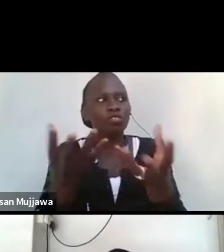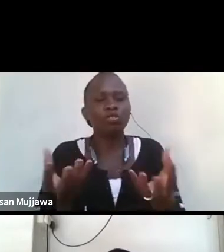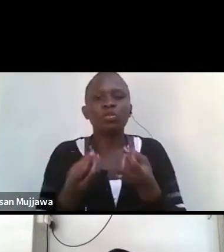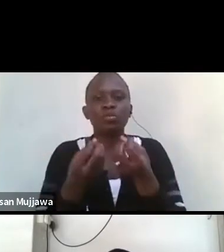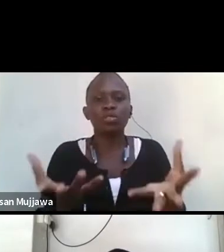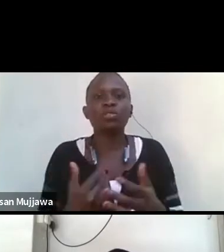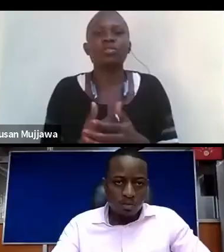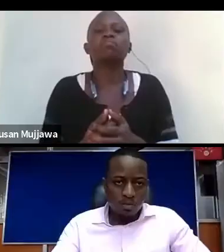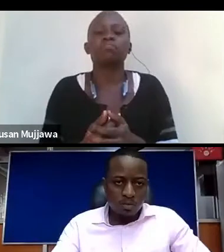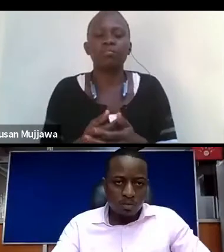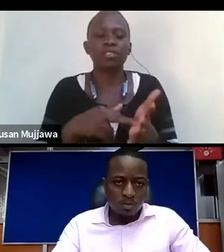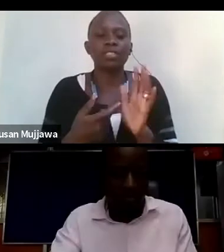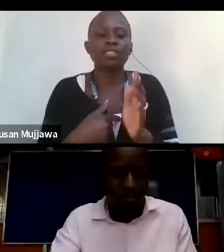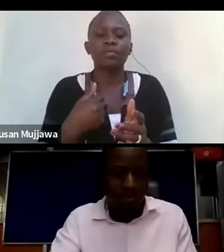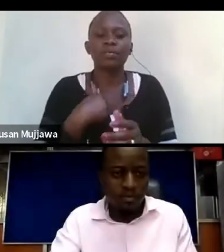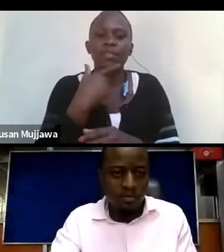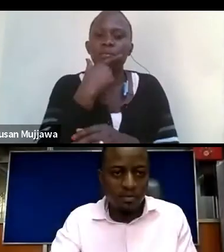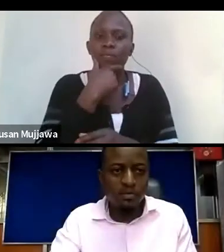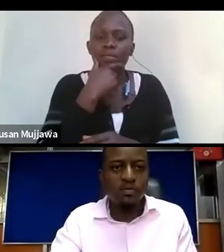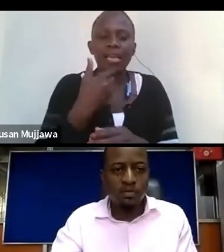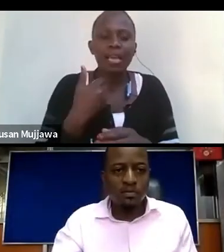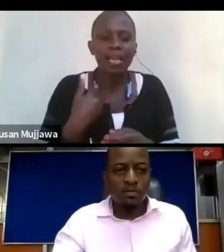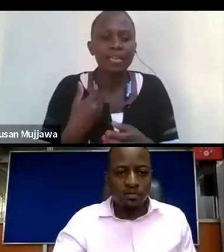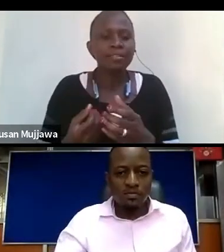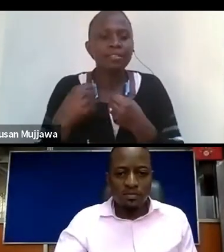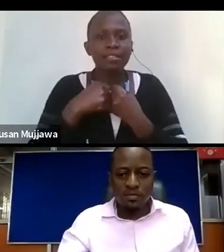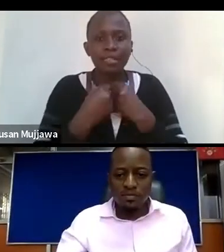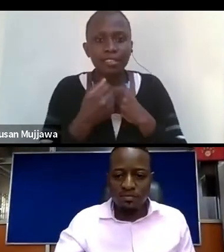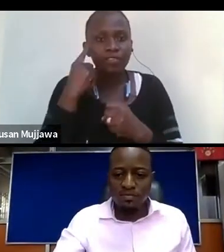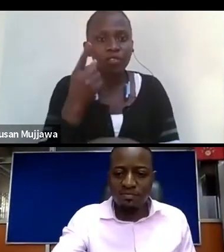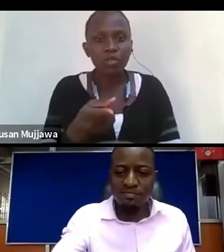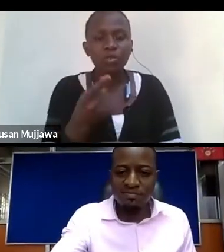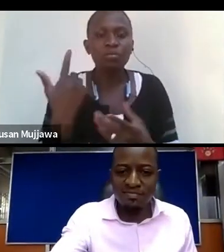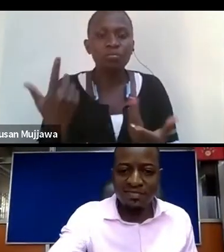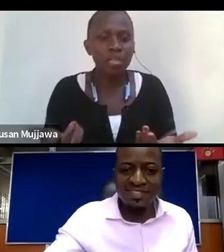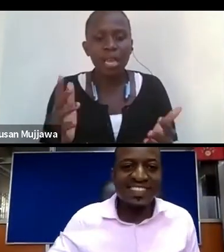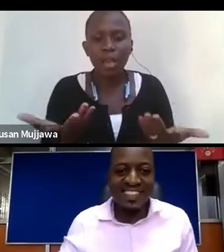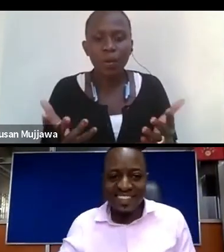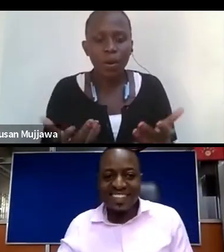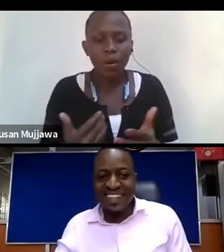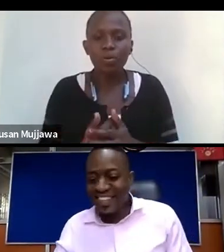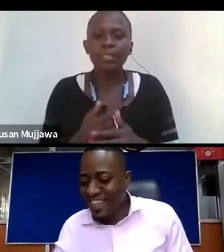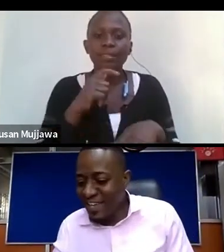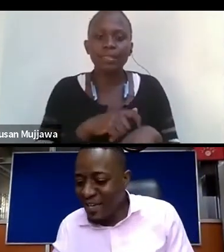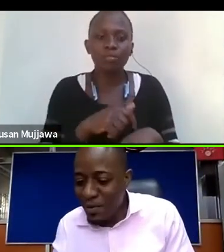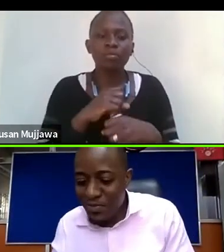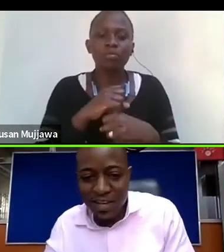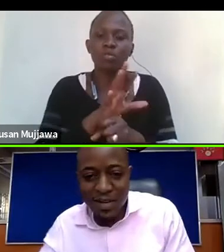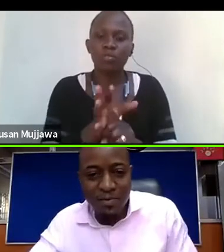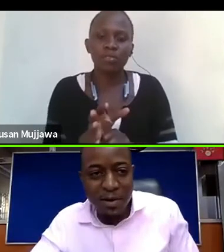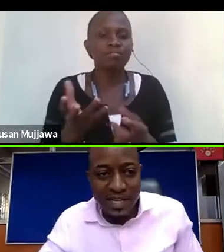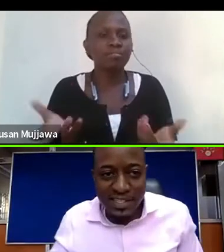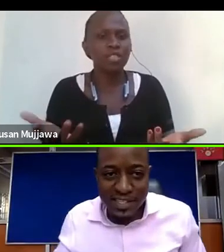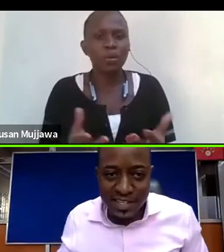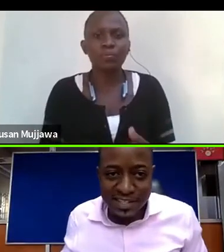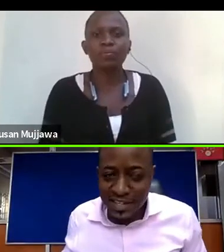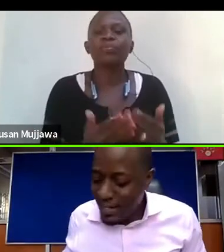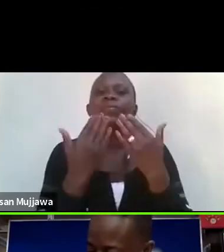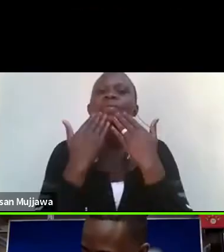What have those been during this COVID-19 pandemic? And welcome. Thank you very